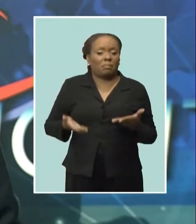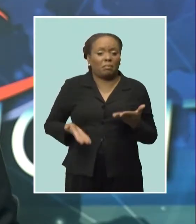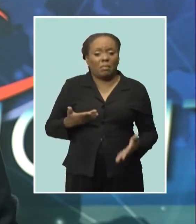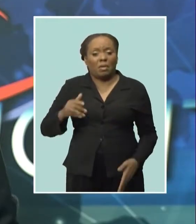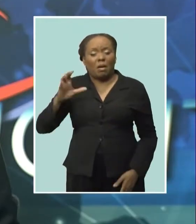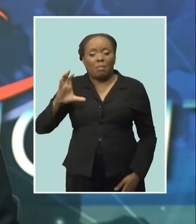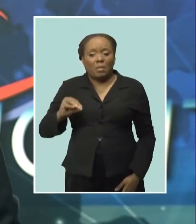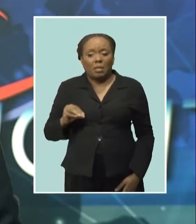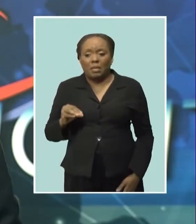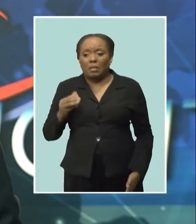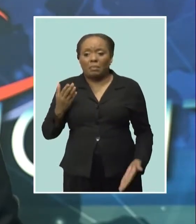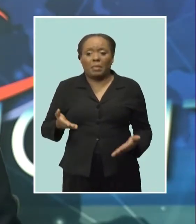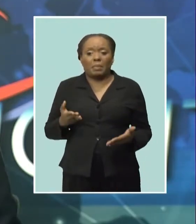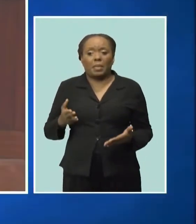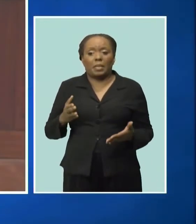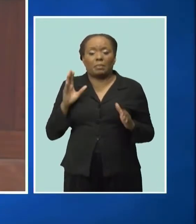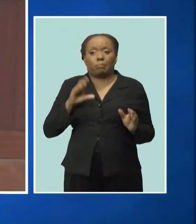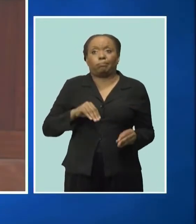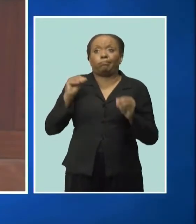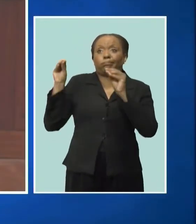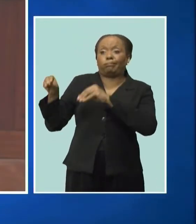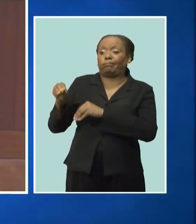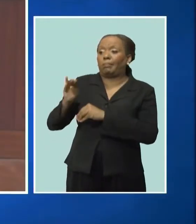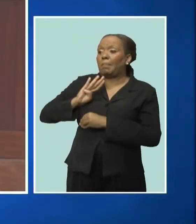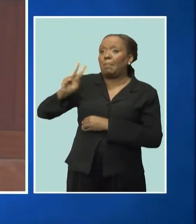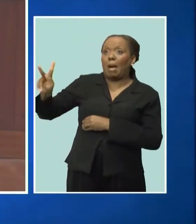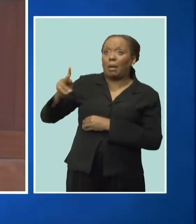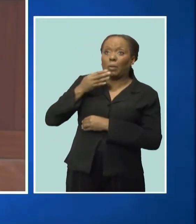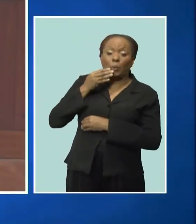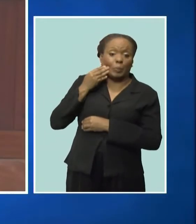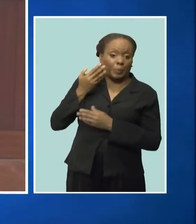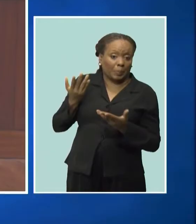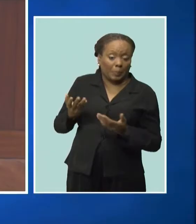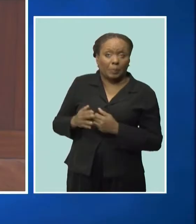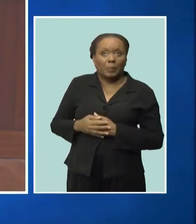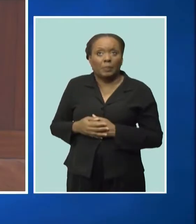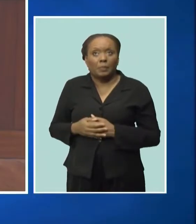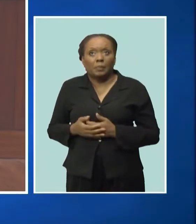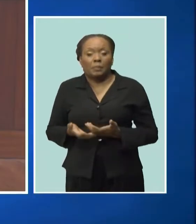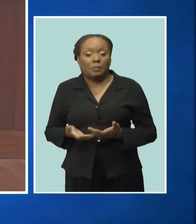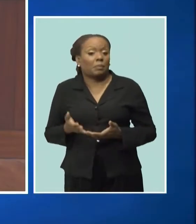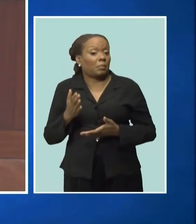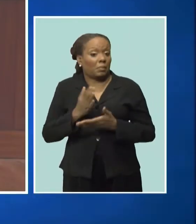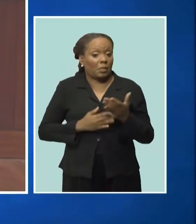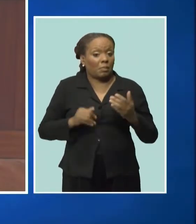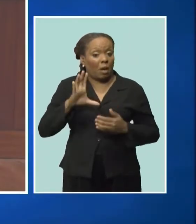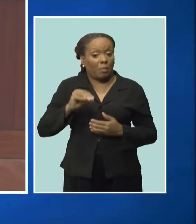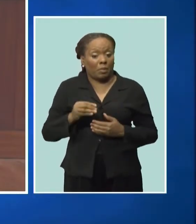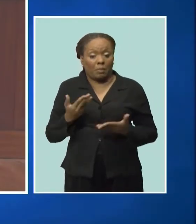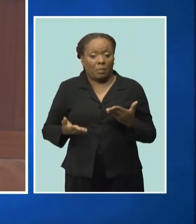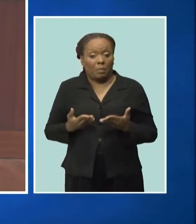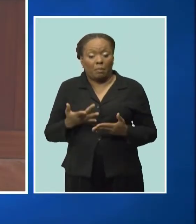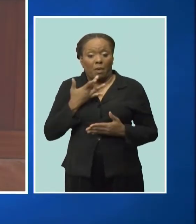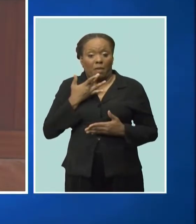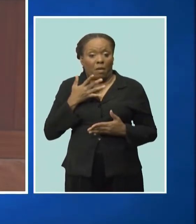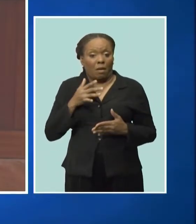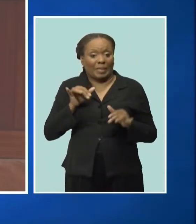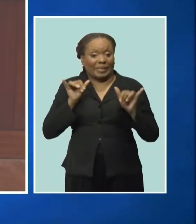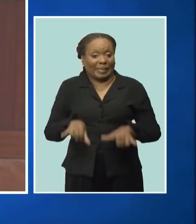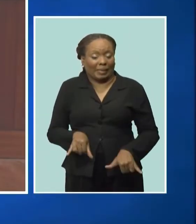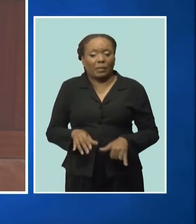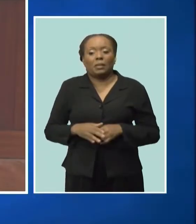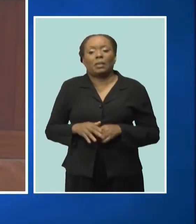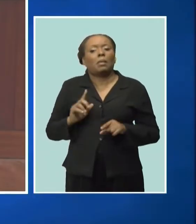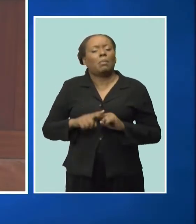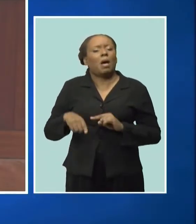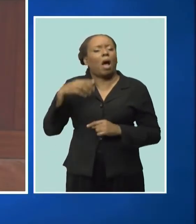Barbados. There will be some companies that will decide that they prefer to remain in Barbados. But as they continue internally